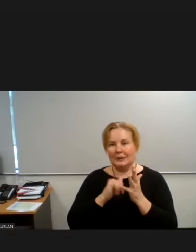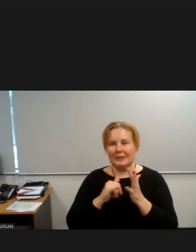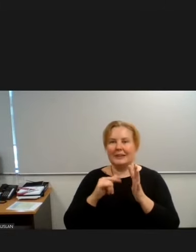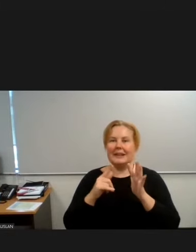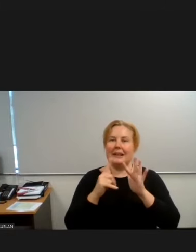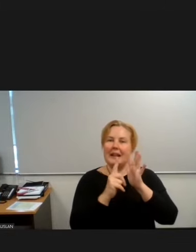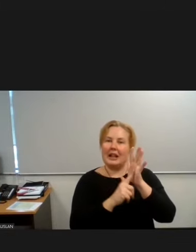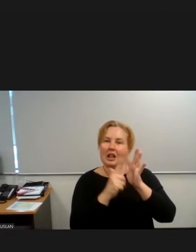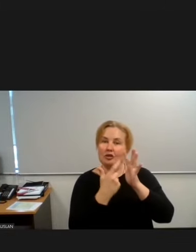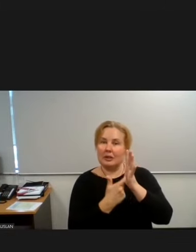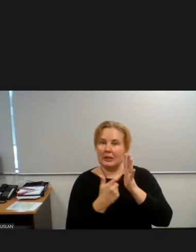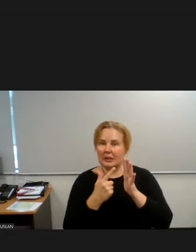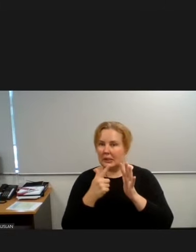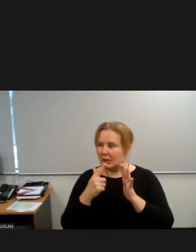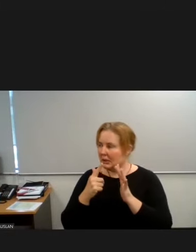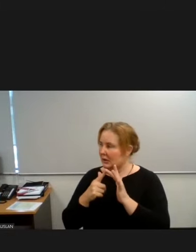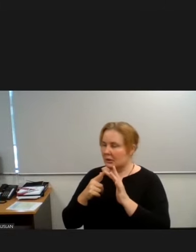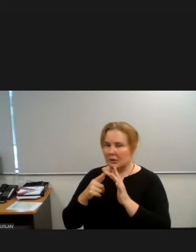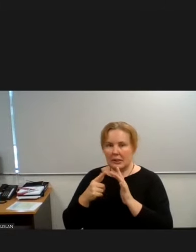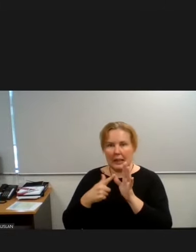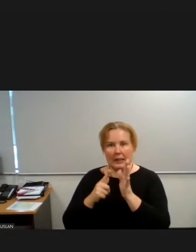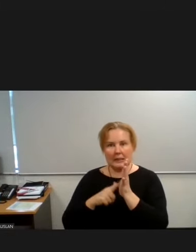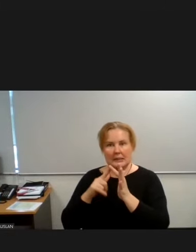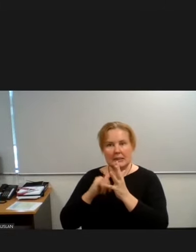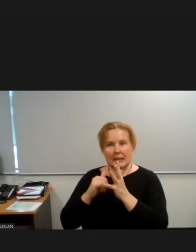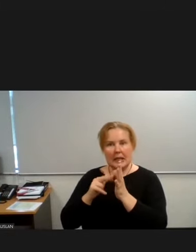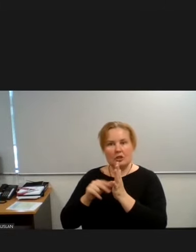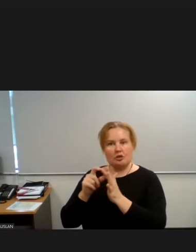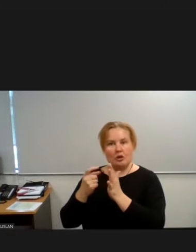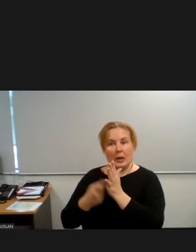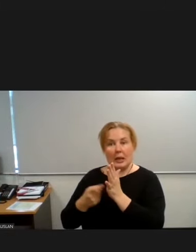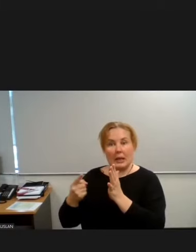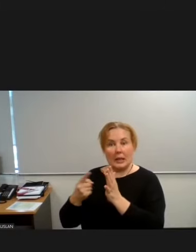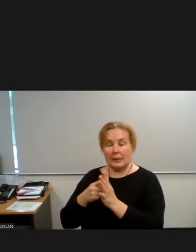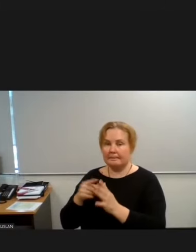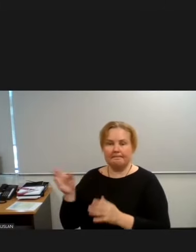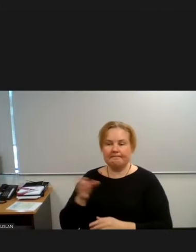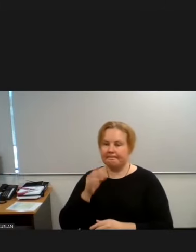Alexandratos wasn't able to join us today because of the critical work he's undertaking during